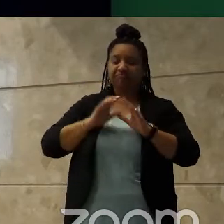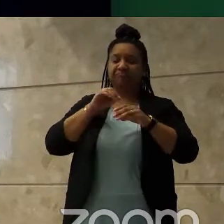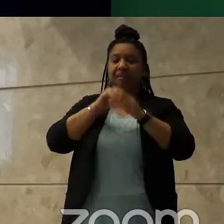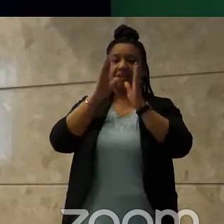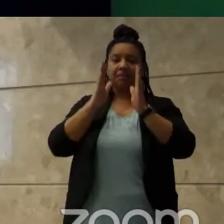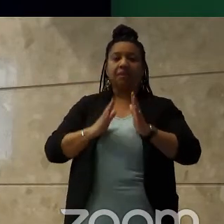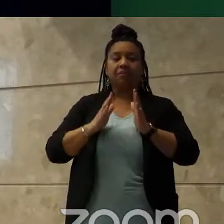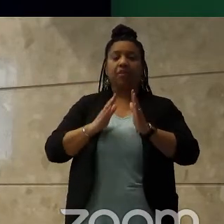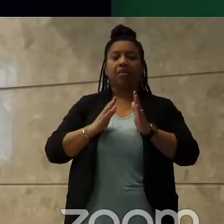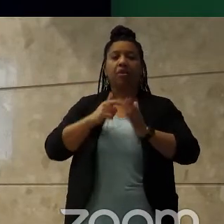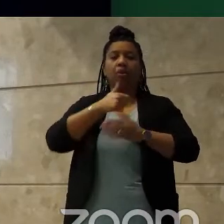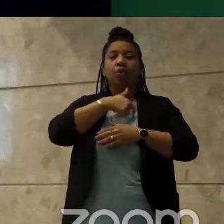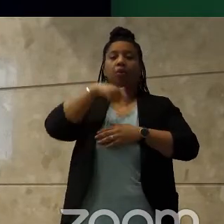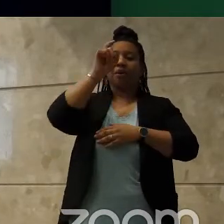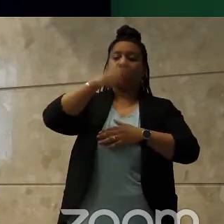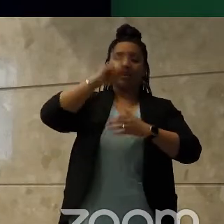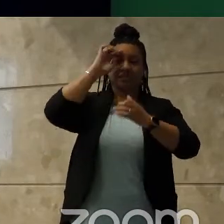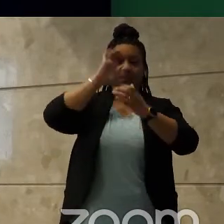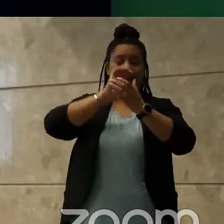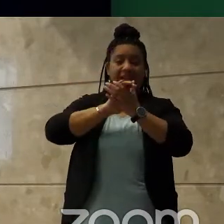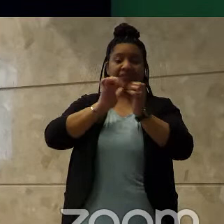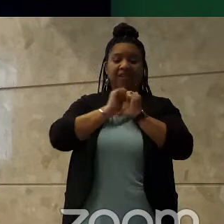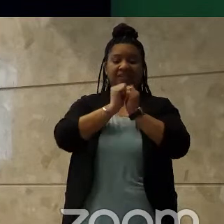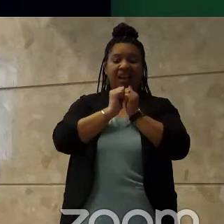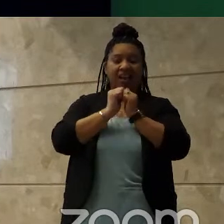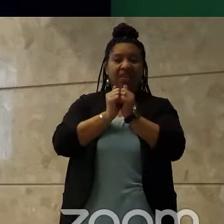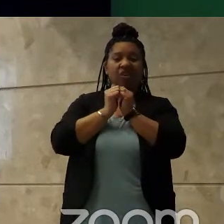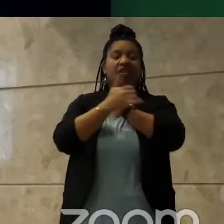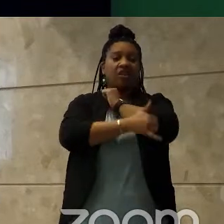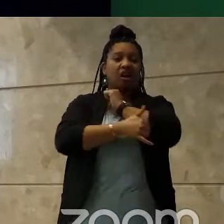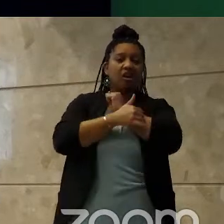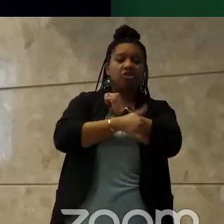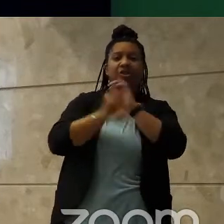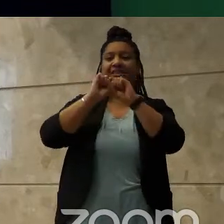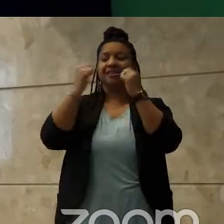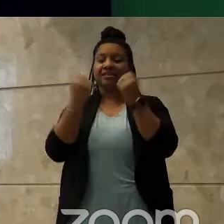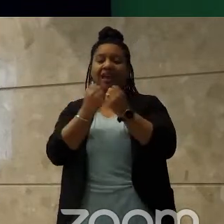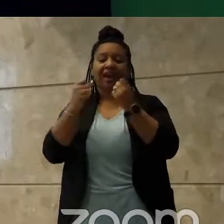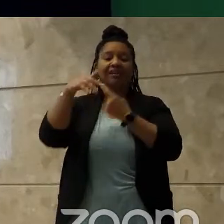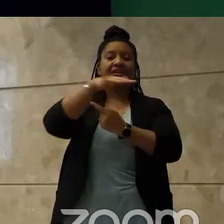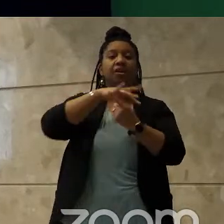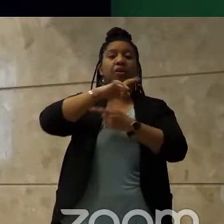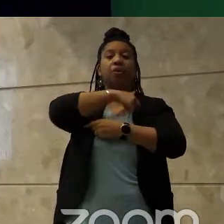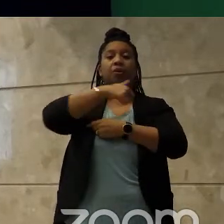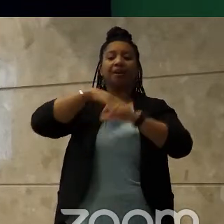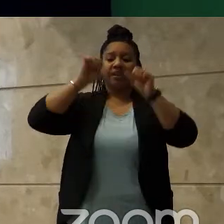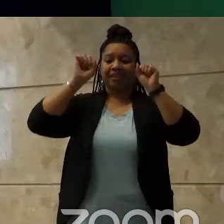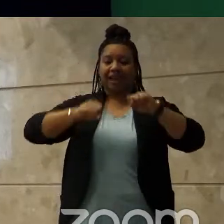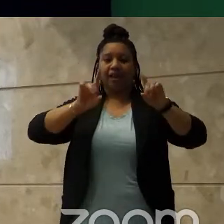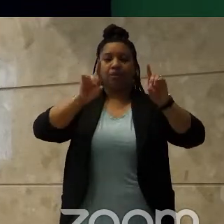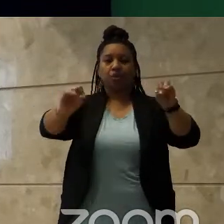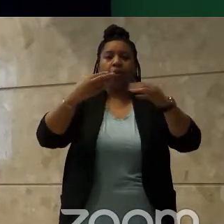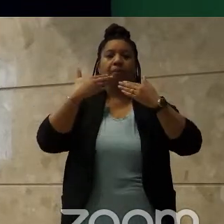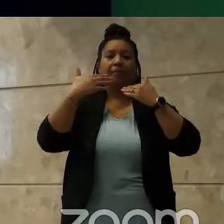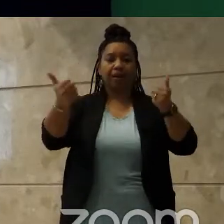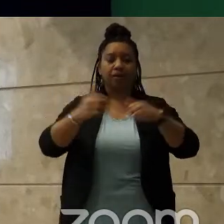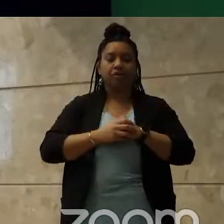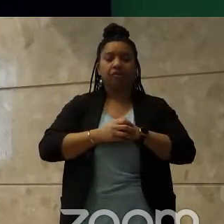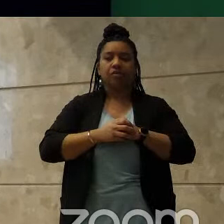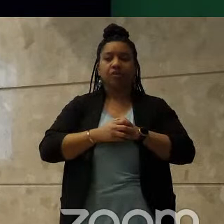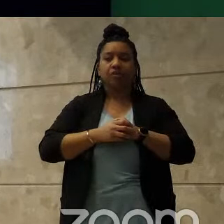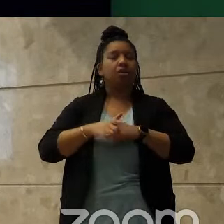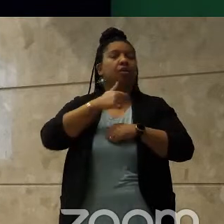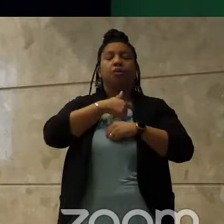that we as a country, as a society, can be better than this, that we must not